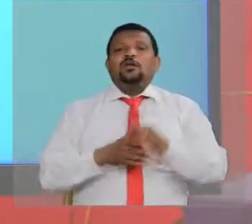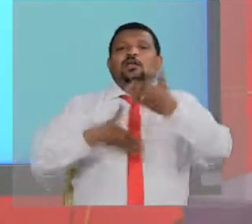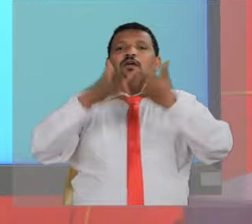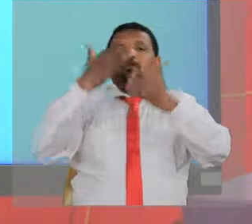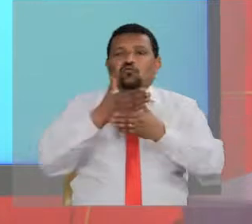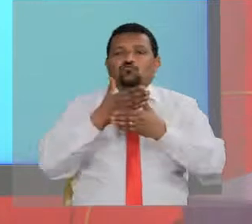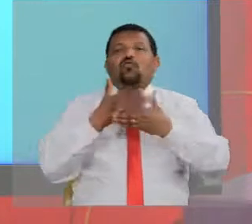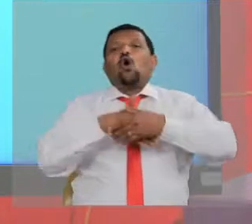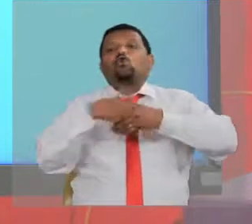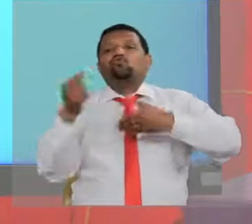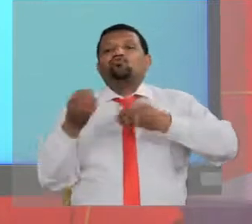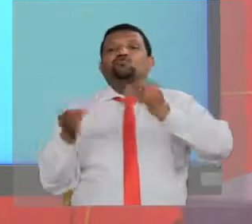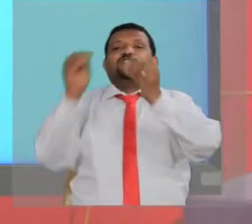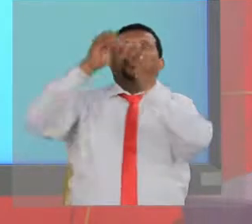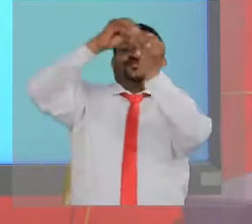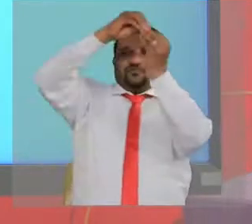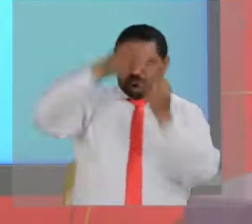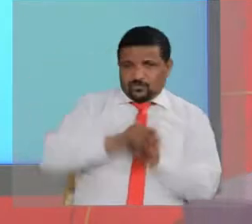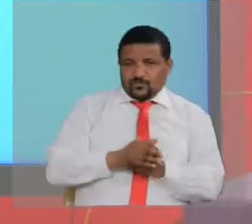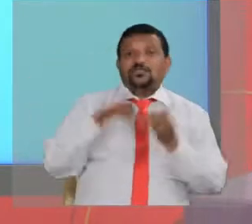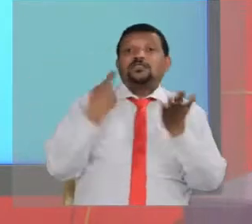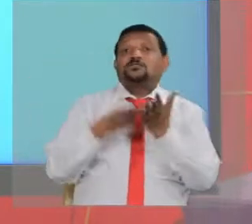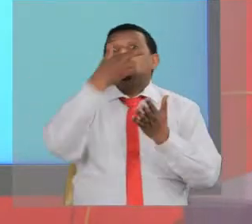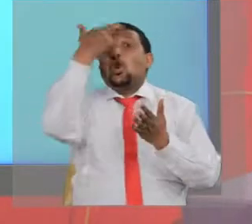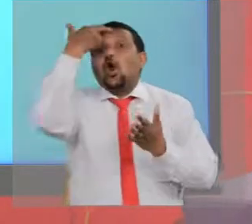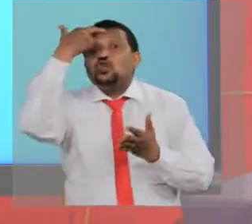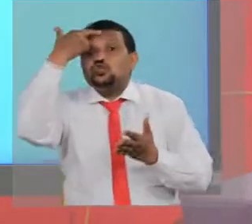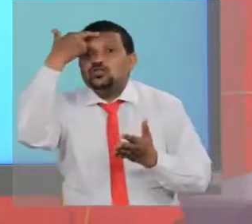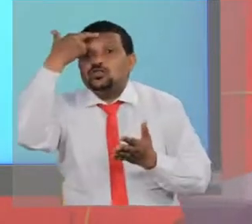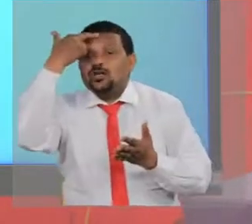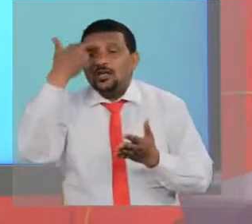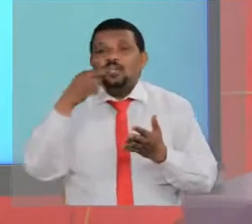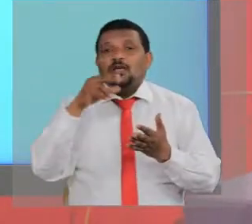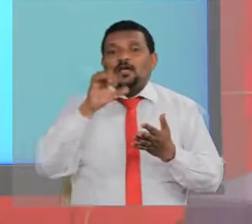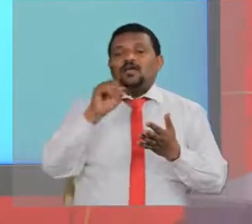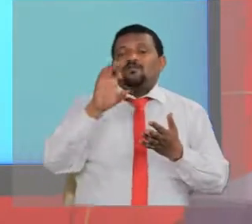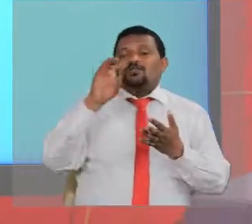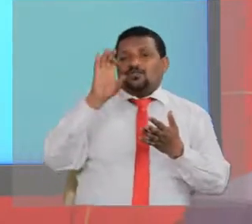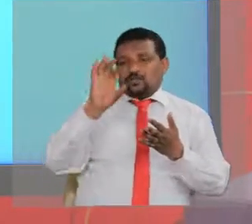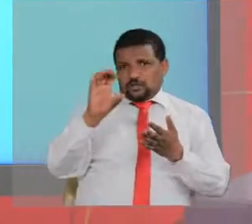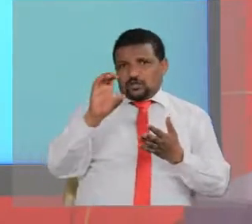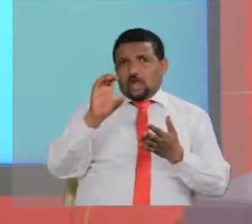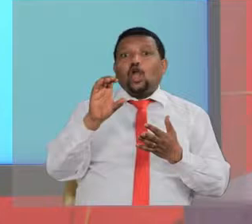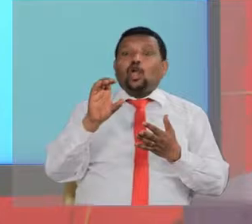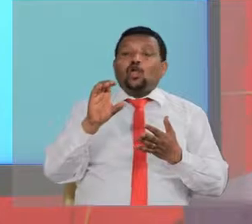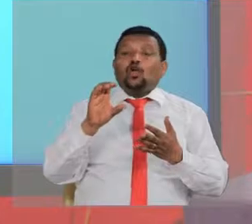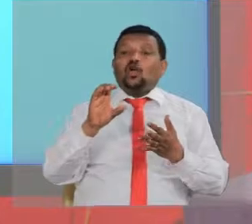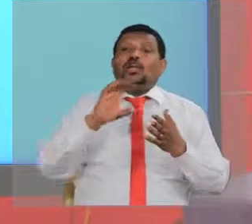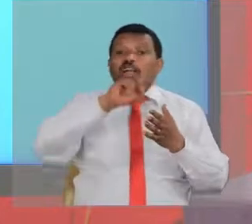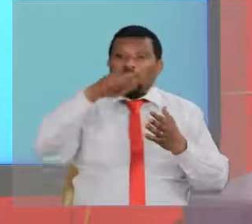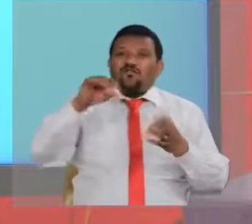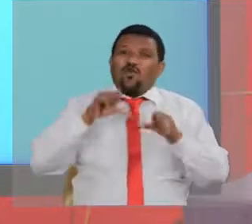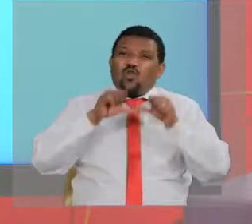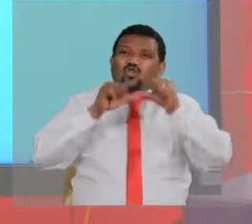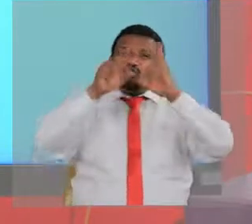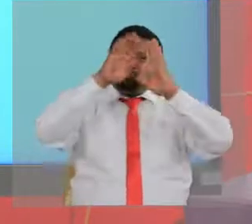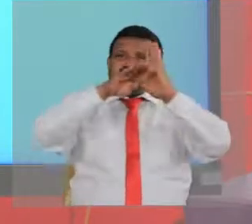level of output increases. This is because the AFC curve continually declines.